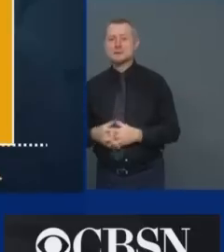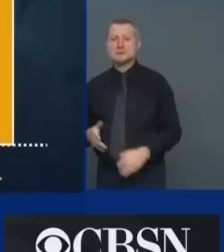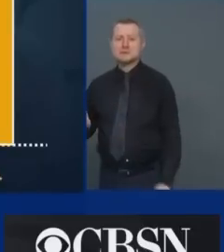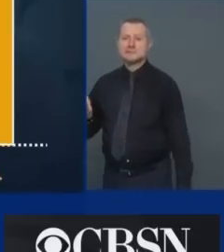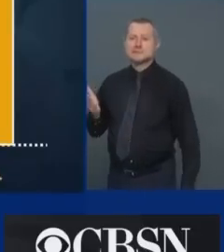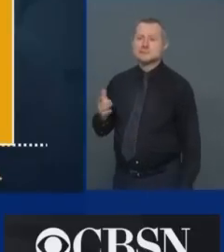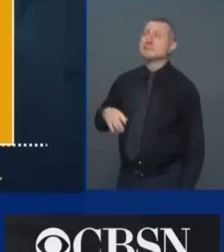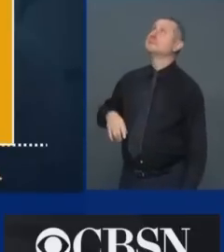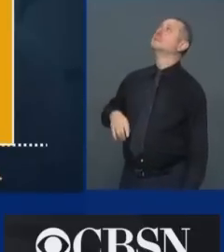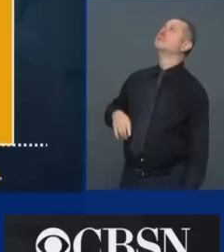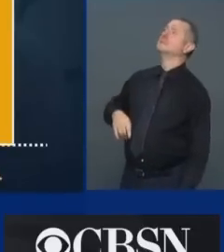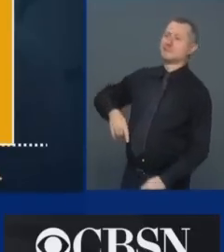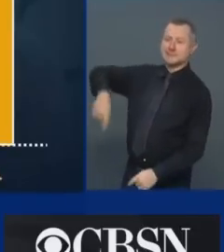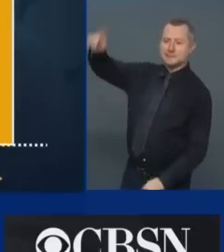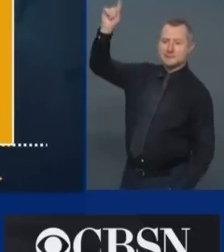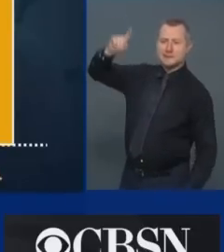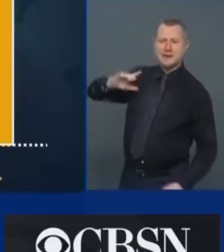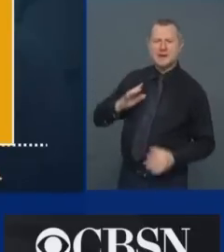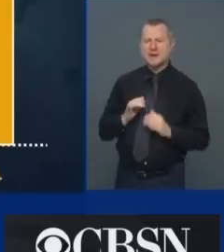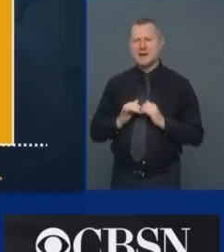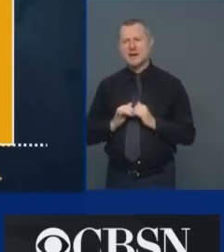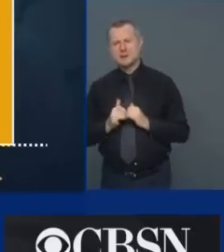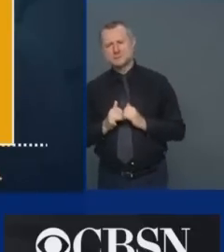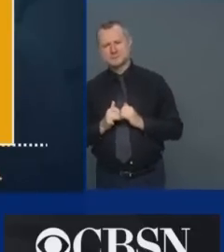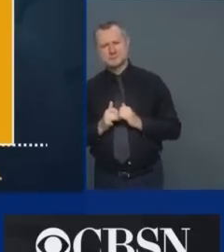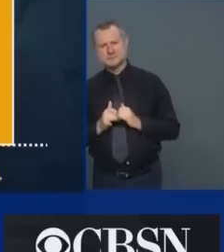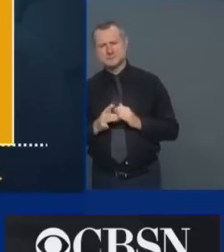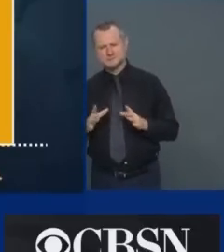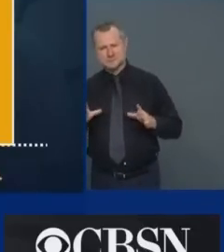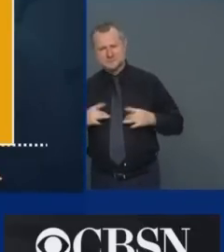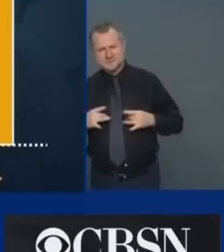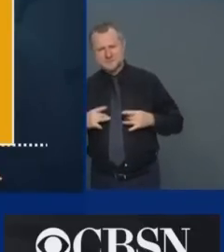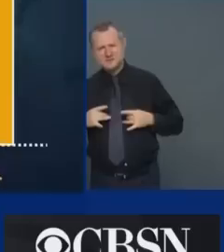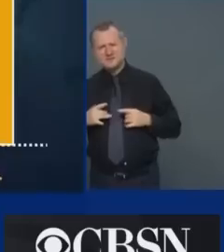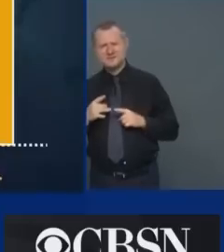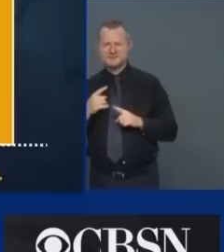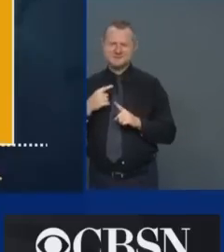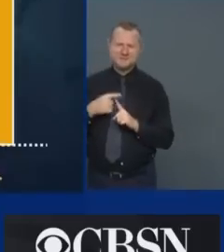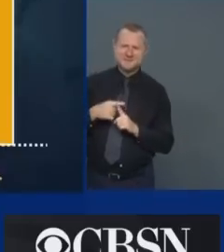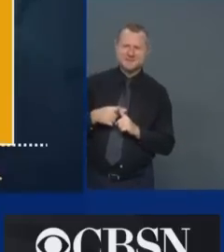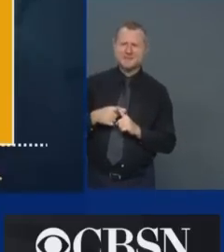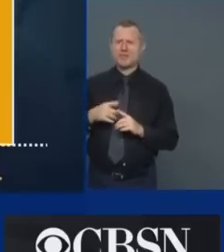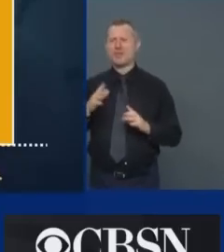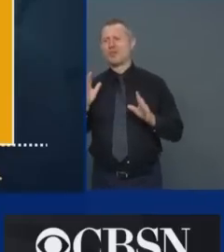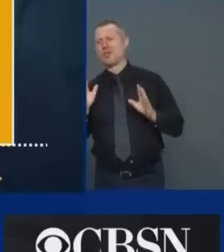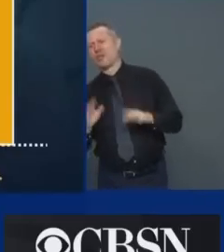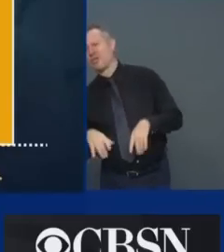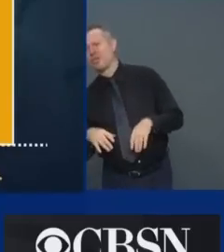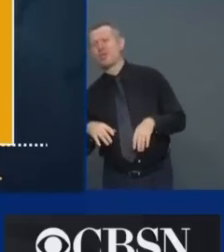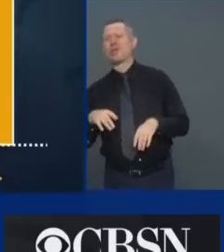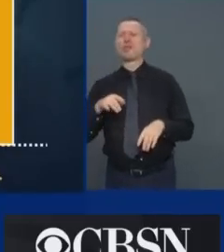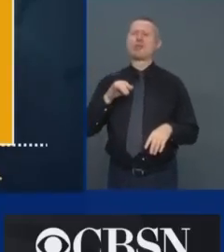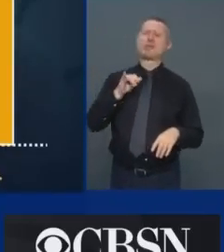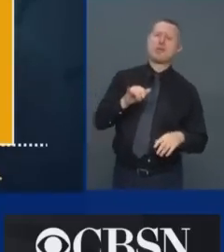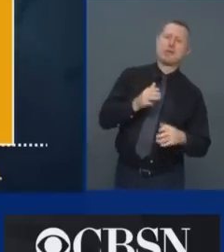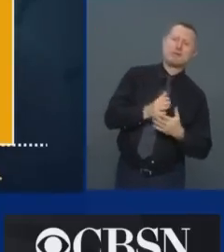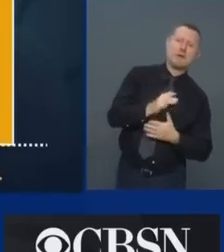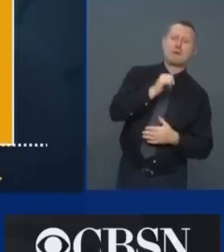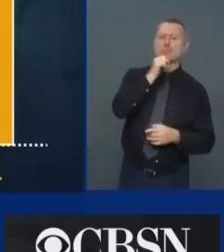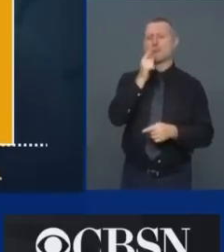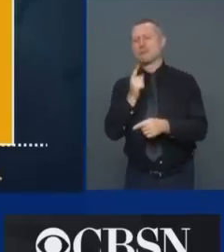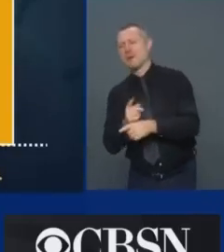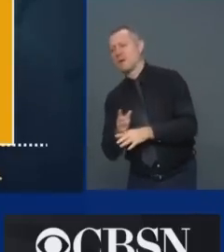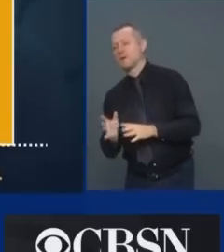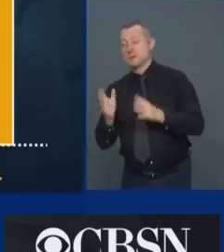How do you justify that? How do you justify that? All those other countries